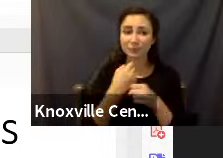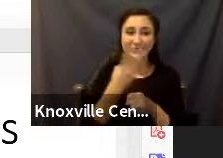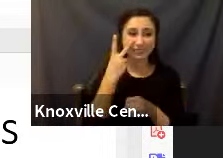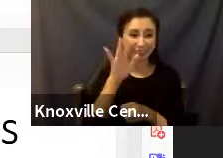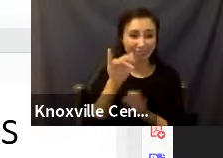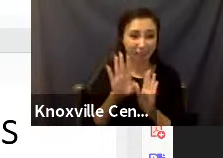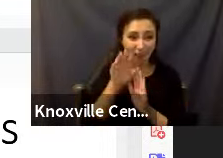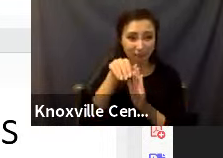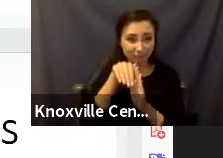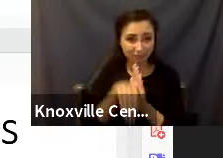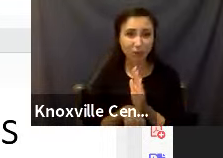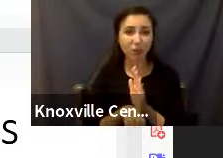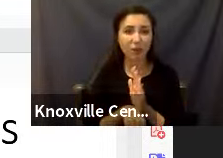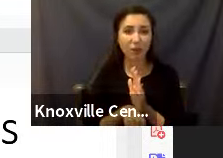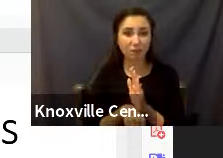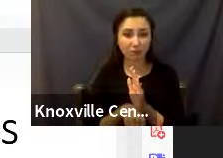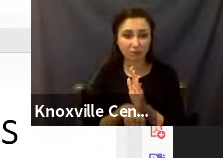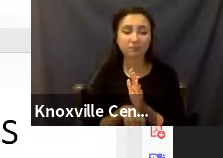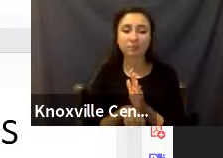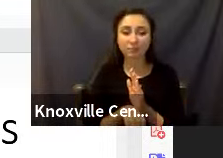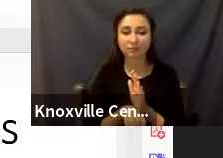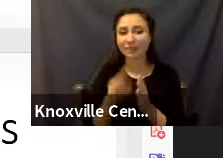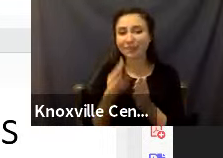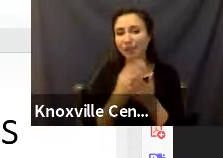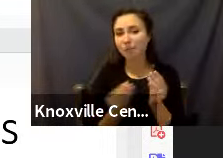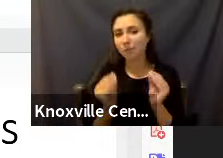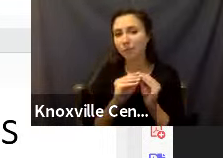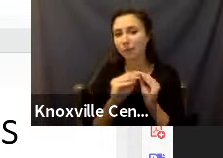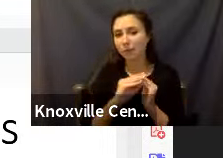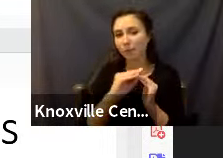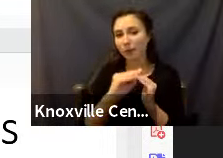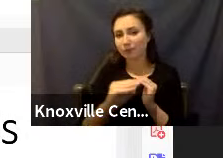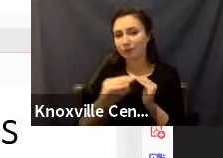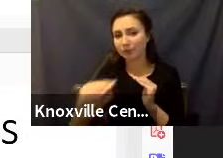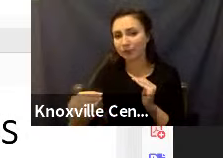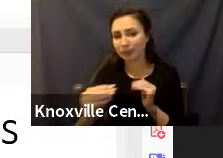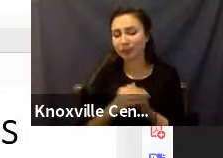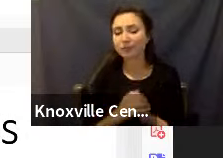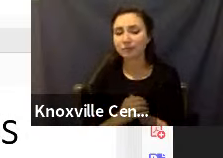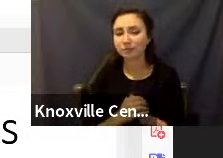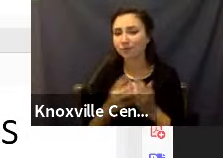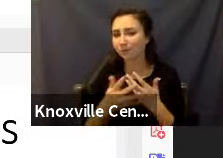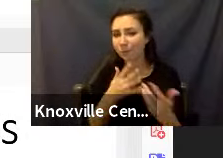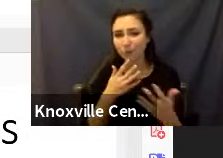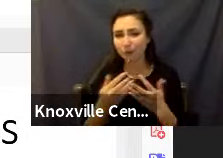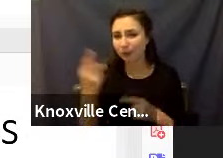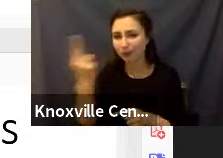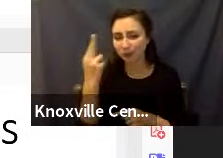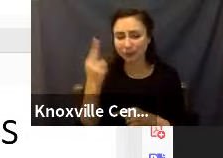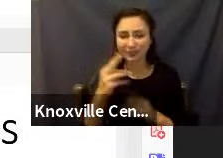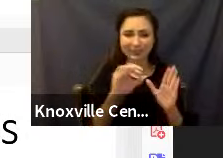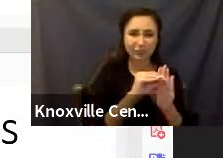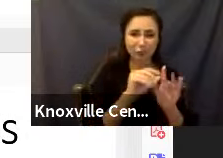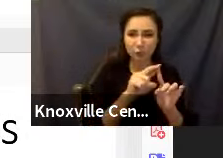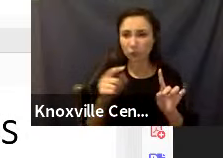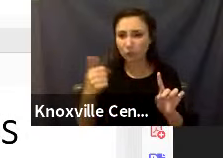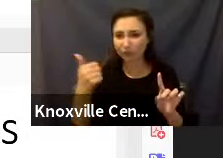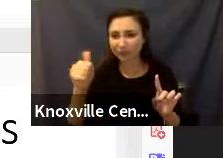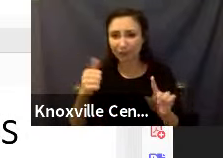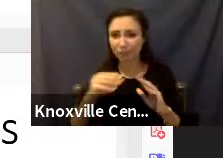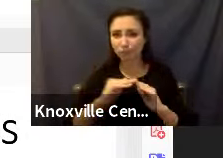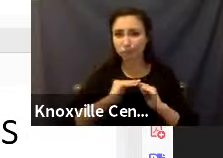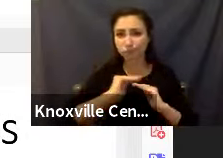drop. There's some others that are kind of just more steady. And so for whatever reason, 0 to 10 is just kind of